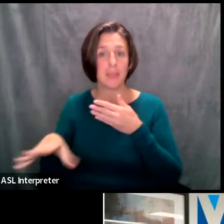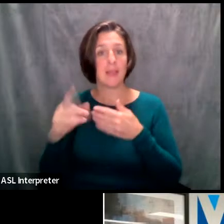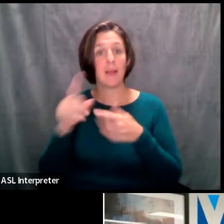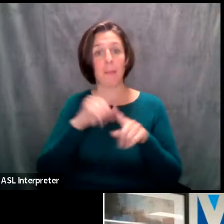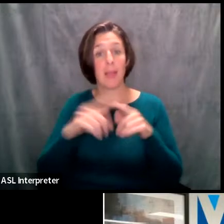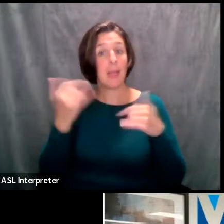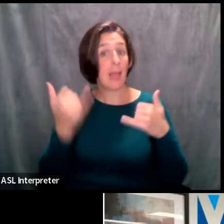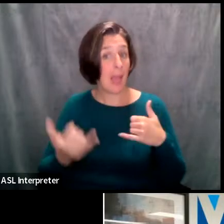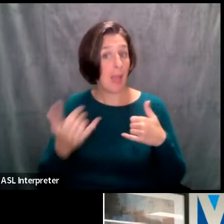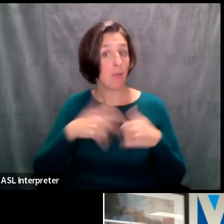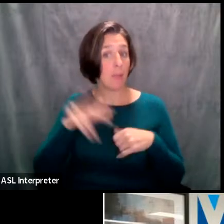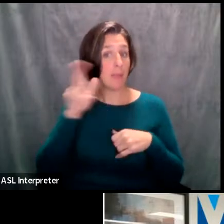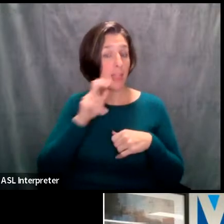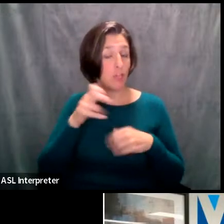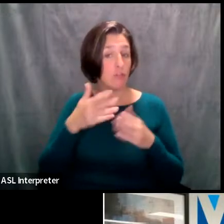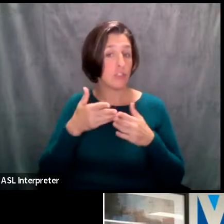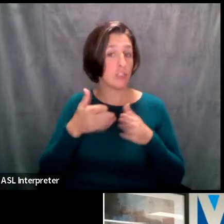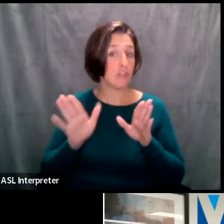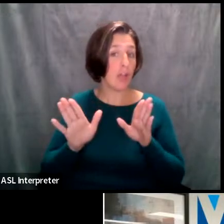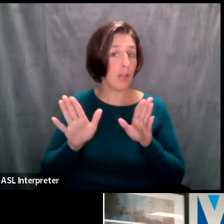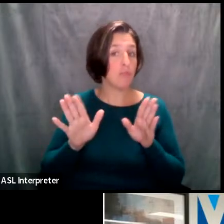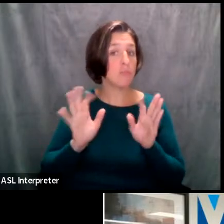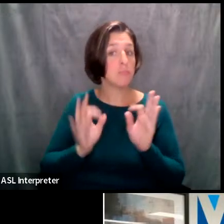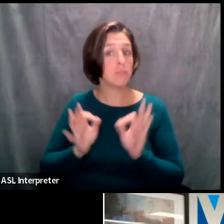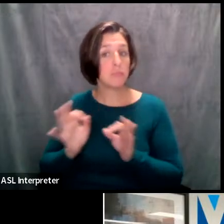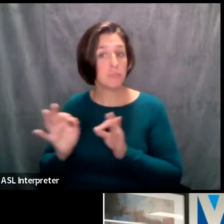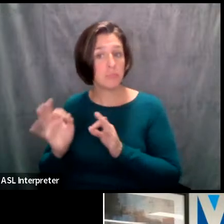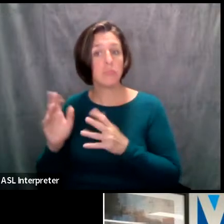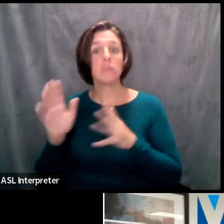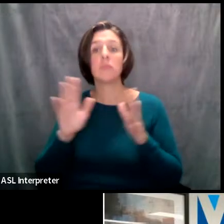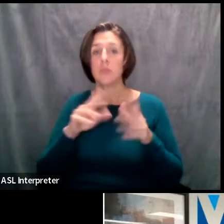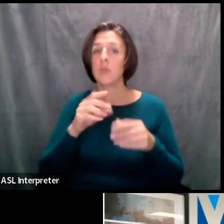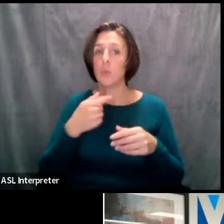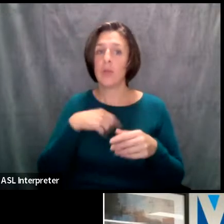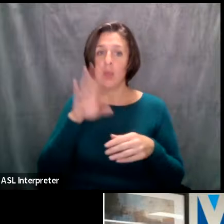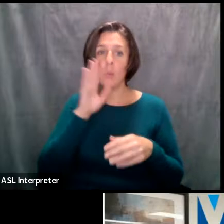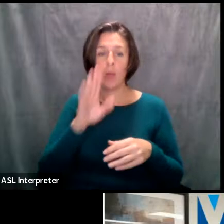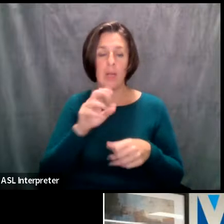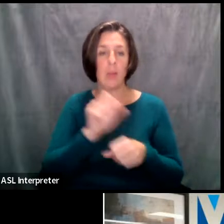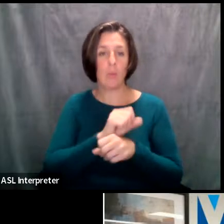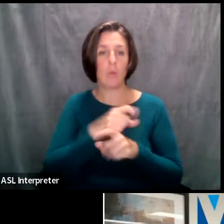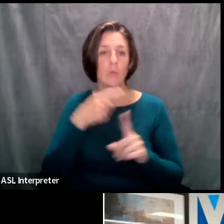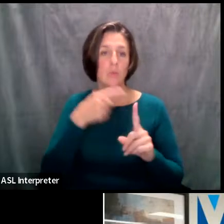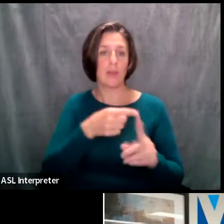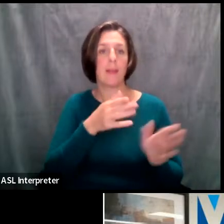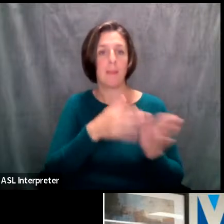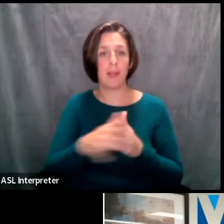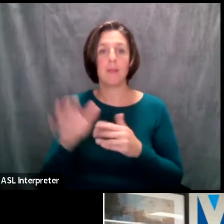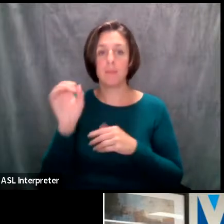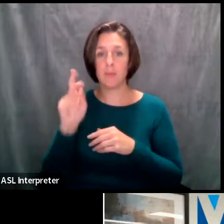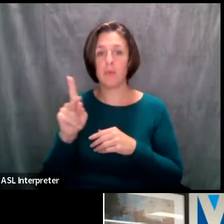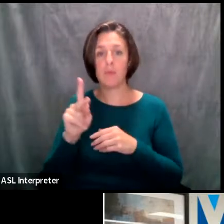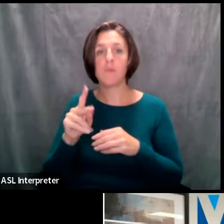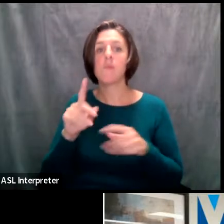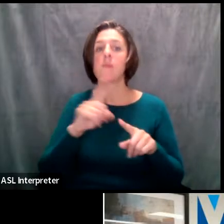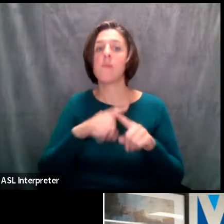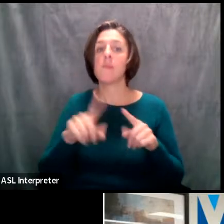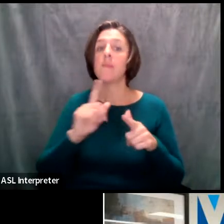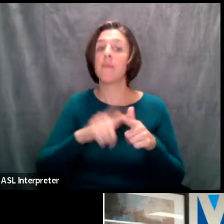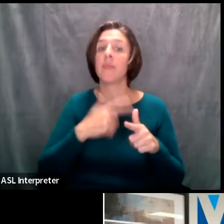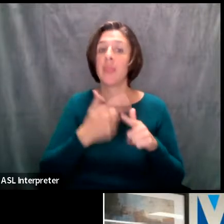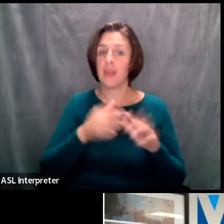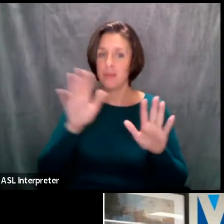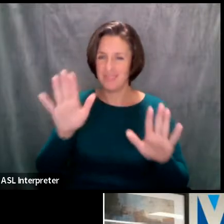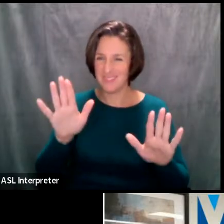hearing some general consensus, and we'll work toward that plan. Yeah, we can do that. Thank you. All right. But then formally,